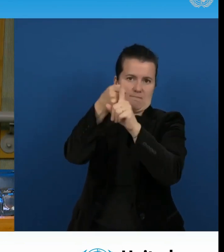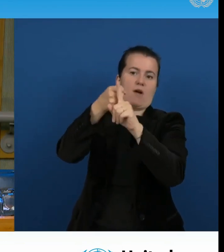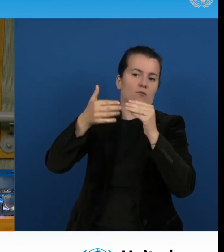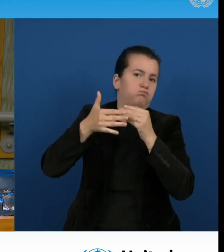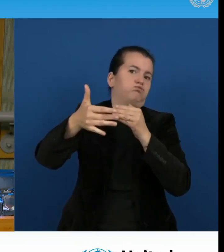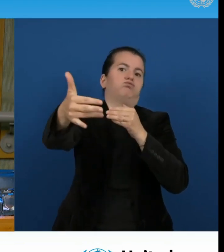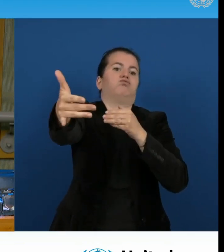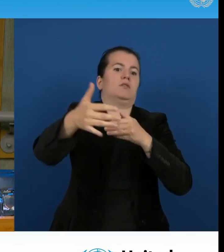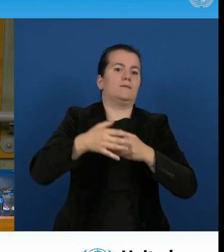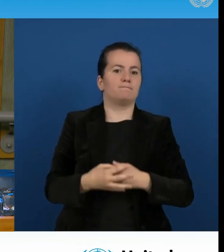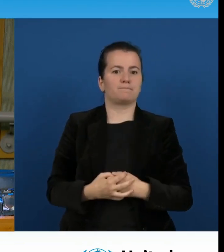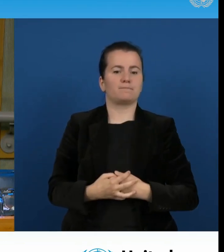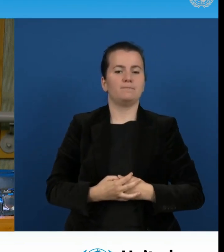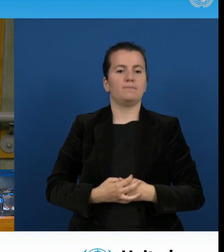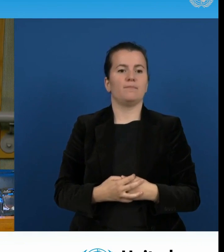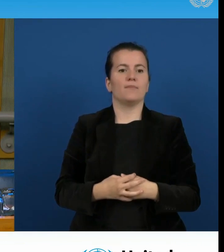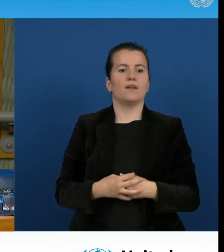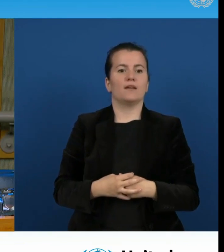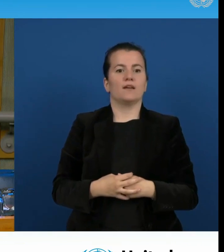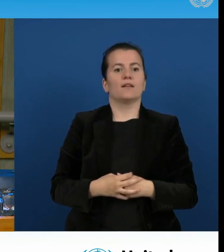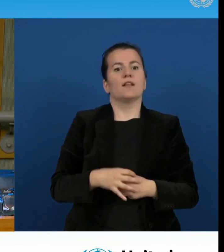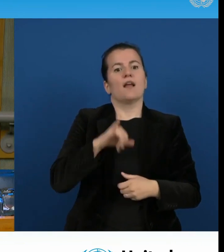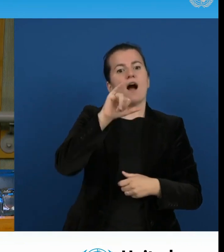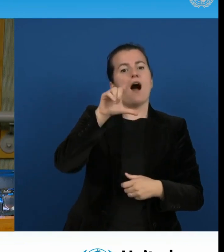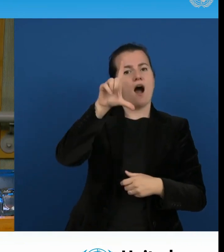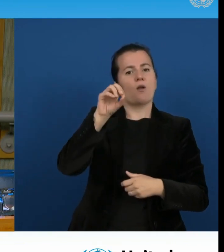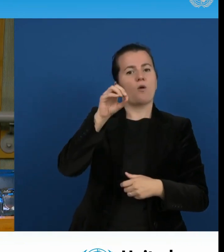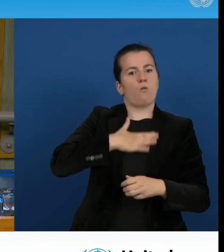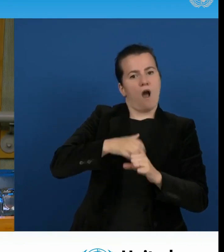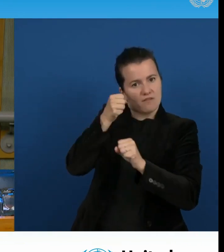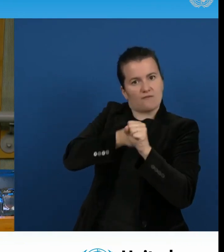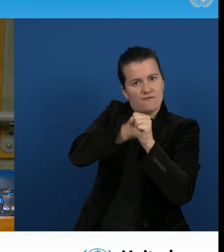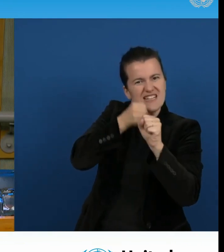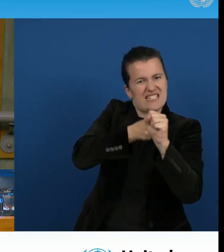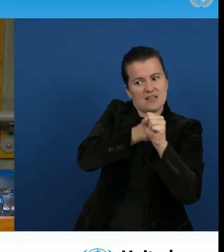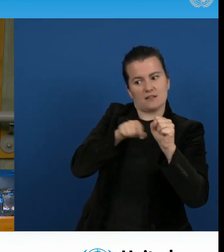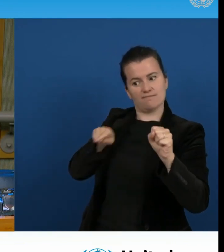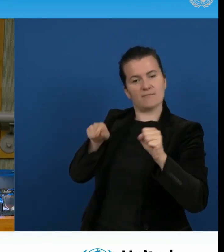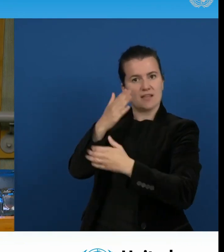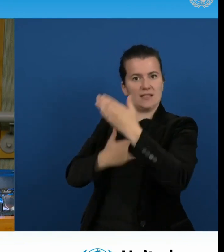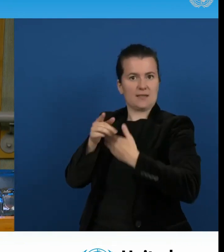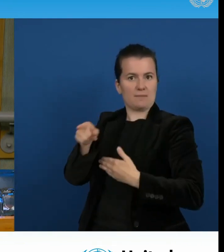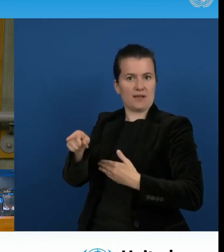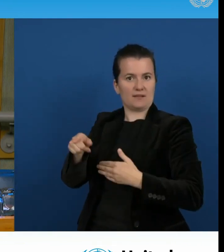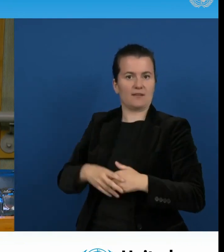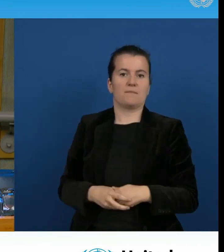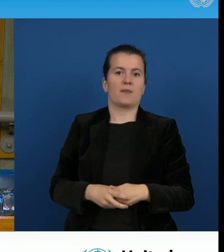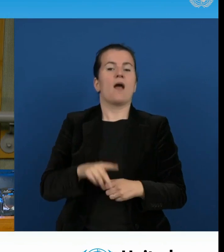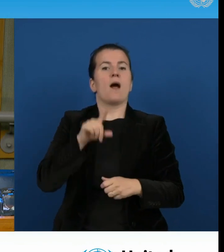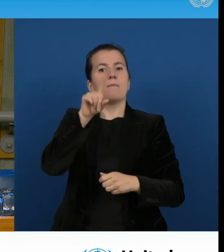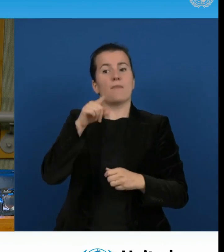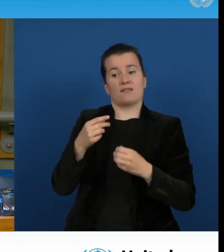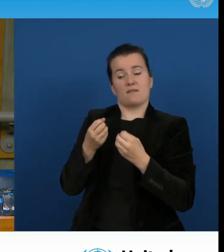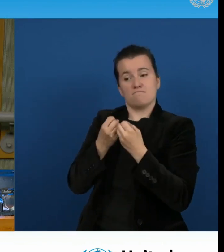widely held misconception that the only option for persons with disabilities in developing countries is work in the informal economy.